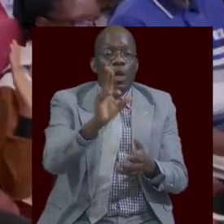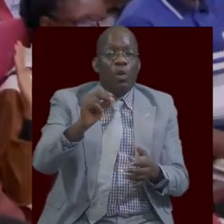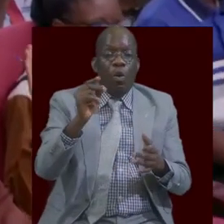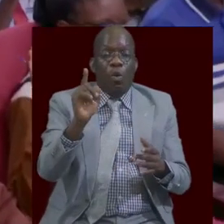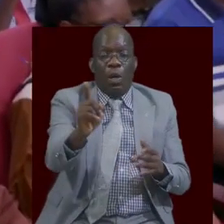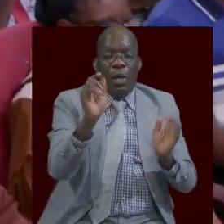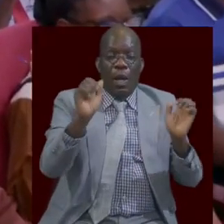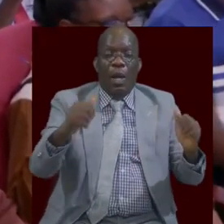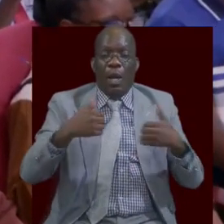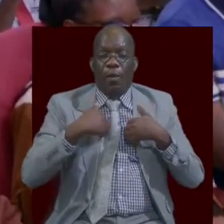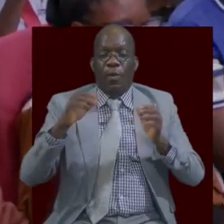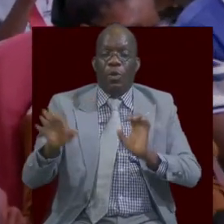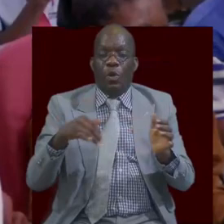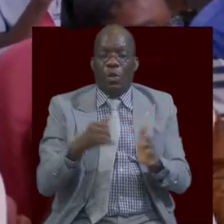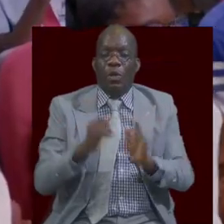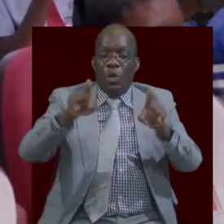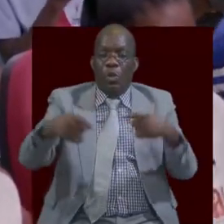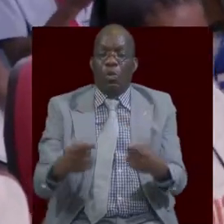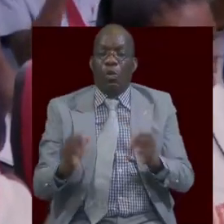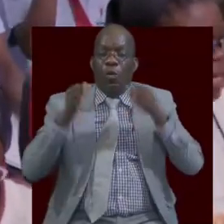before. Go forward and do it.